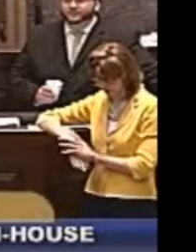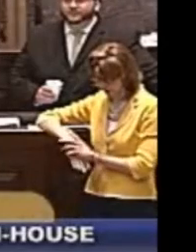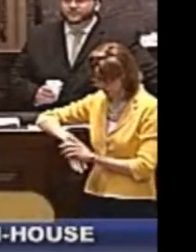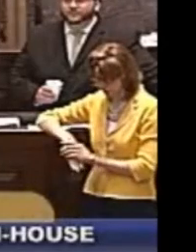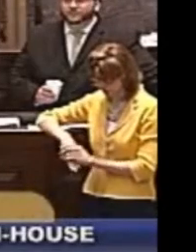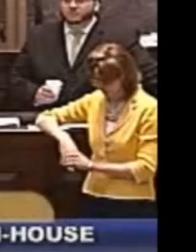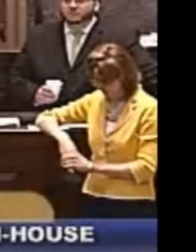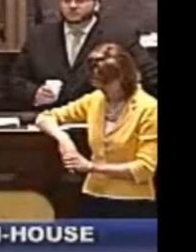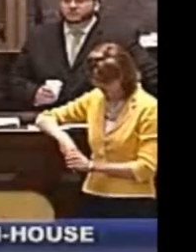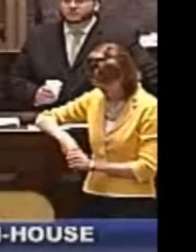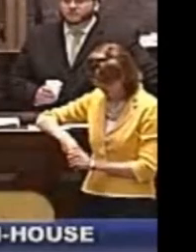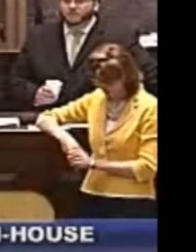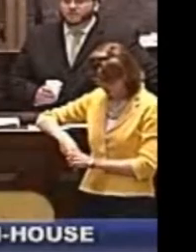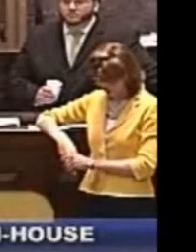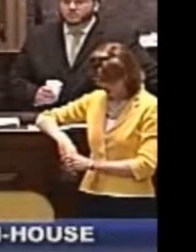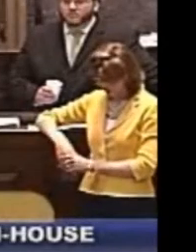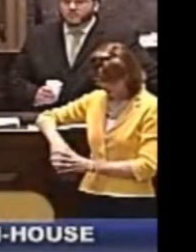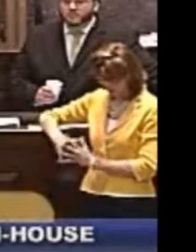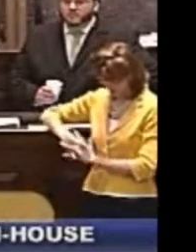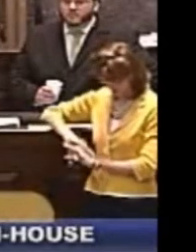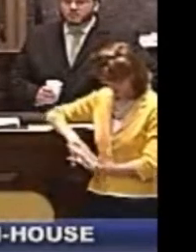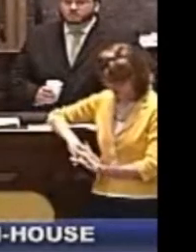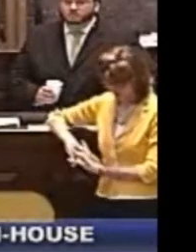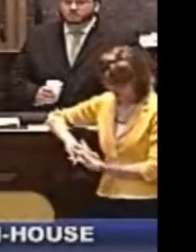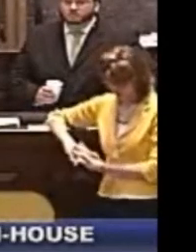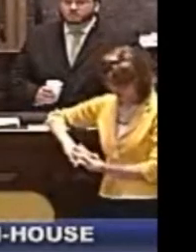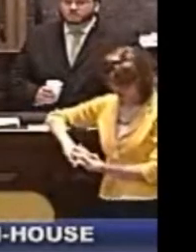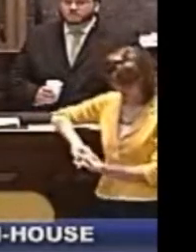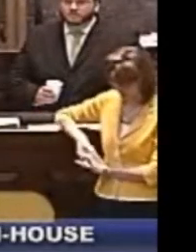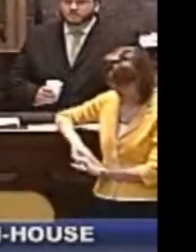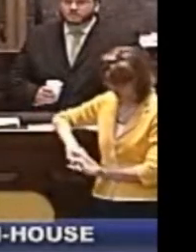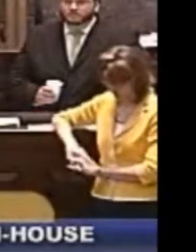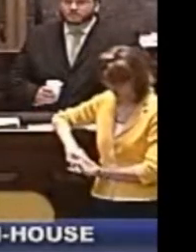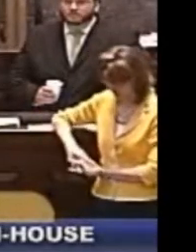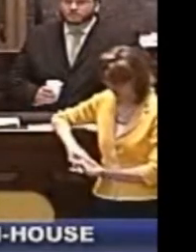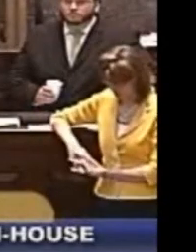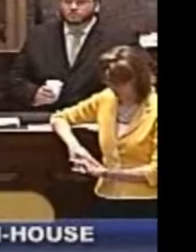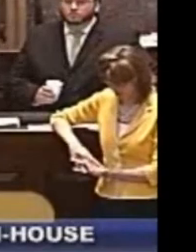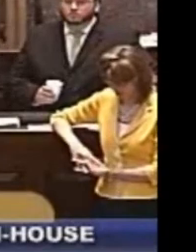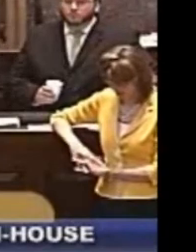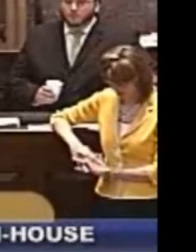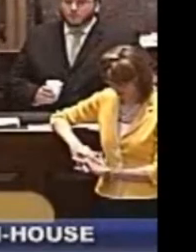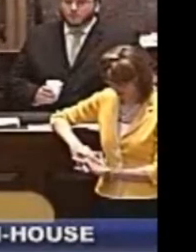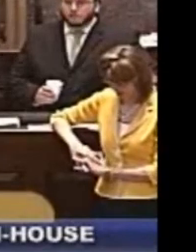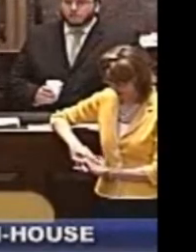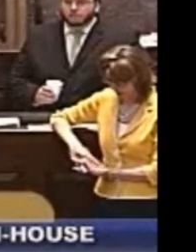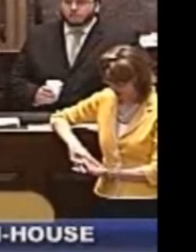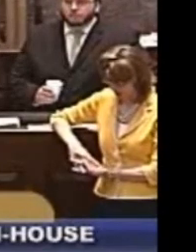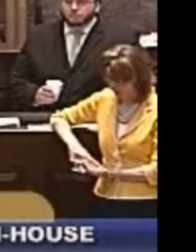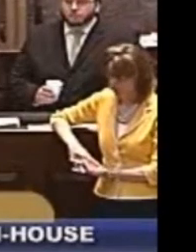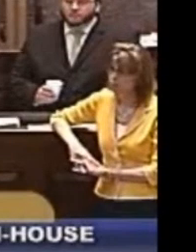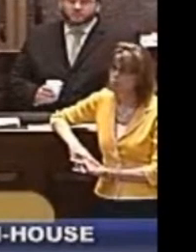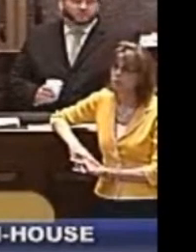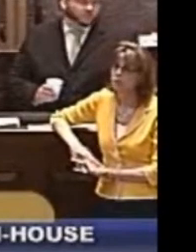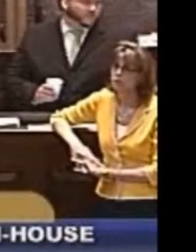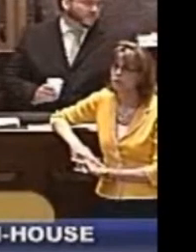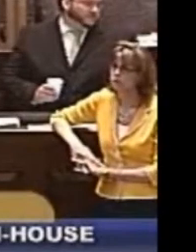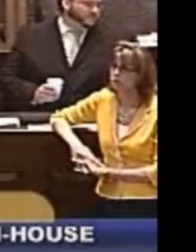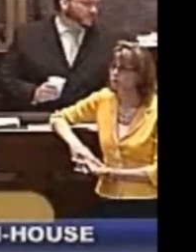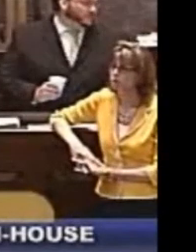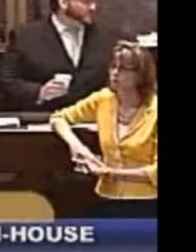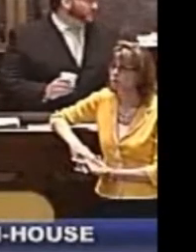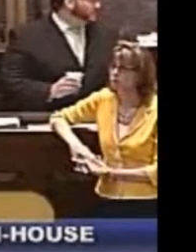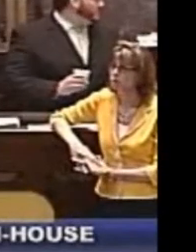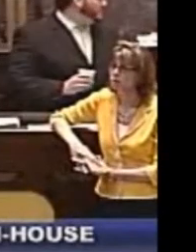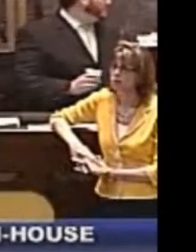We were able to know what the cost was going to be and how it was going to calculate into the policy. I mean, all this was calculated out before we ever did this. It's not